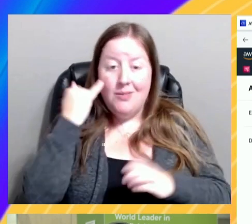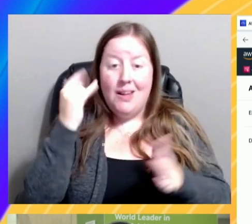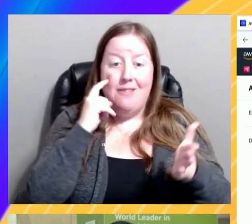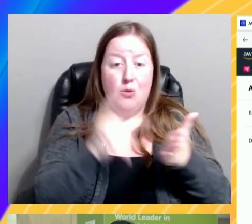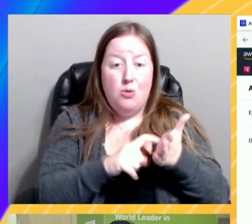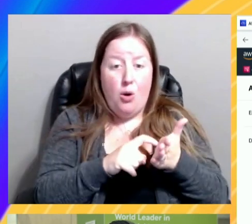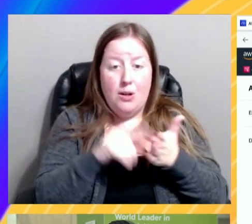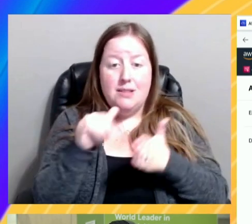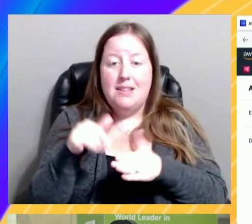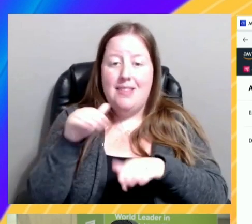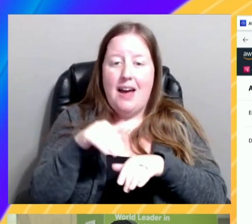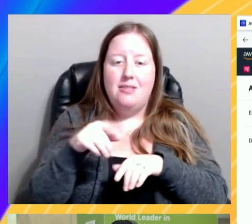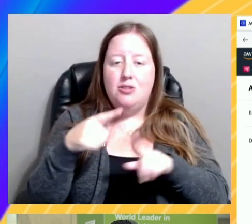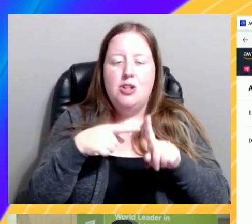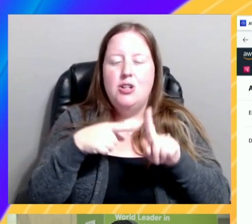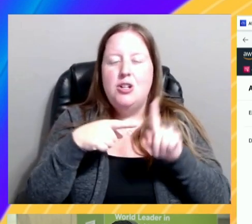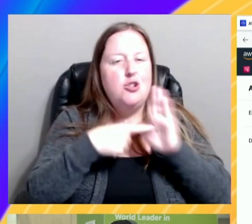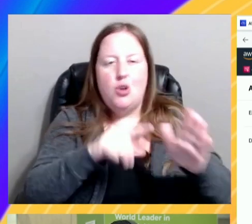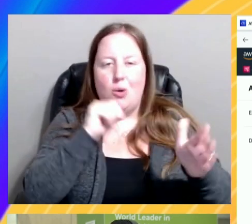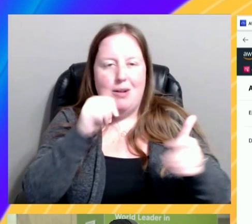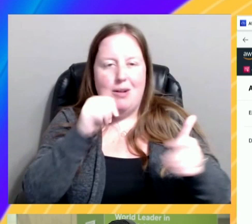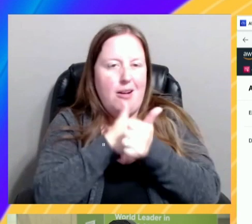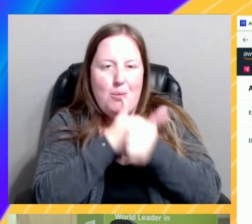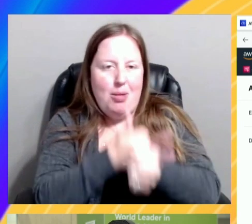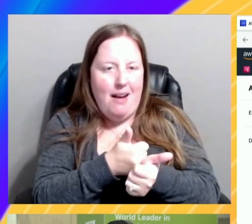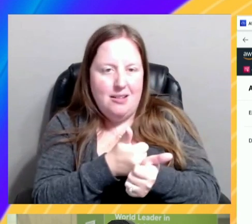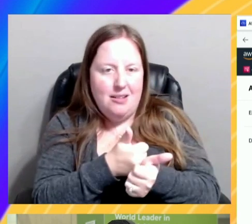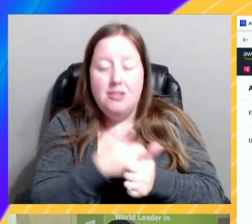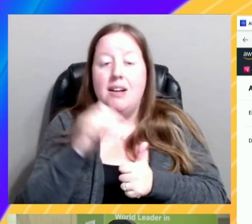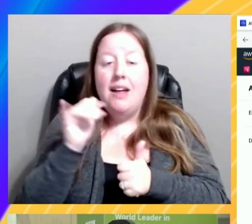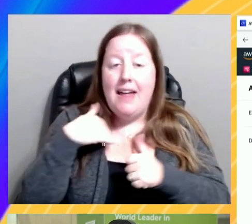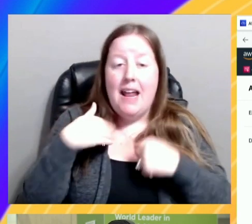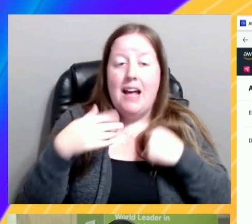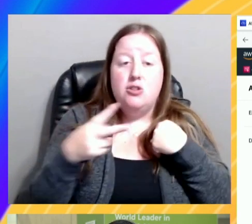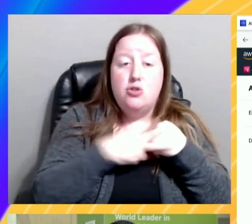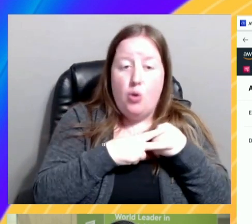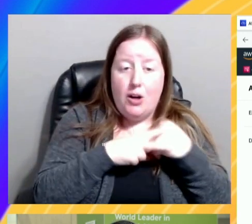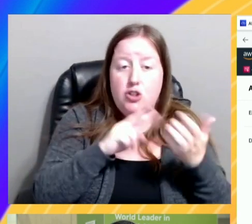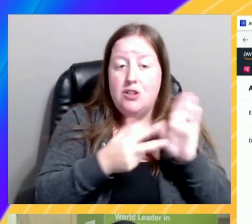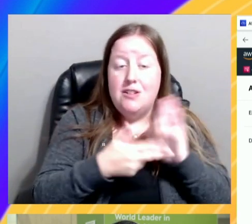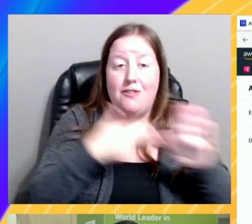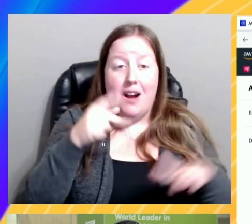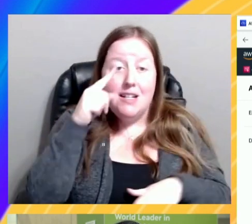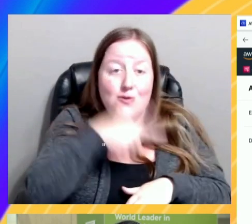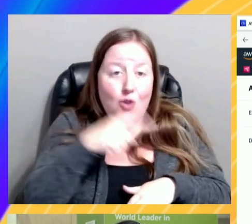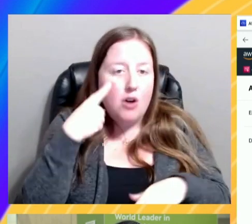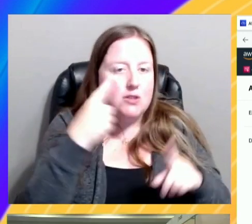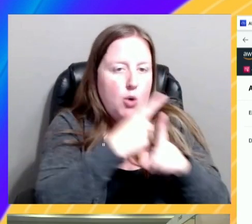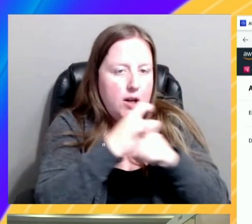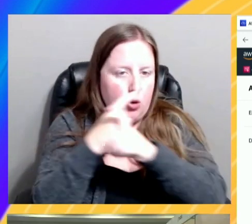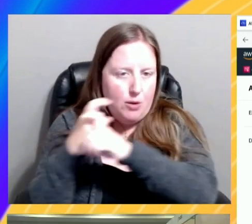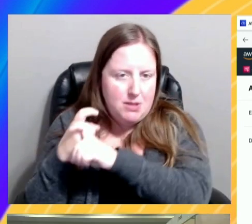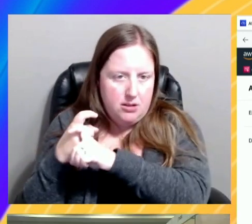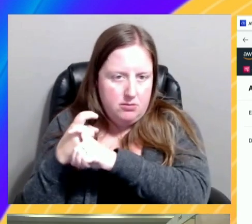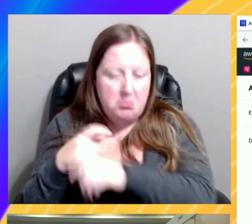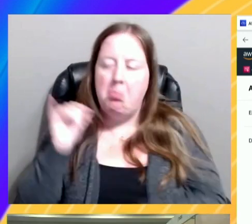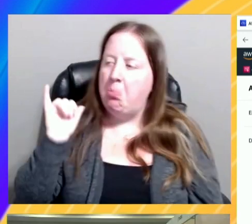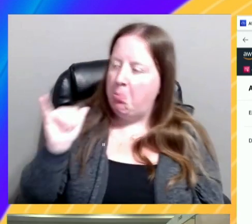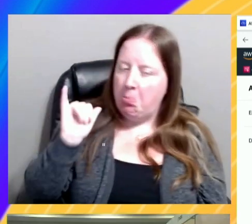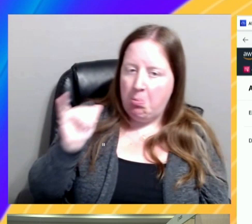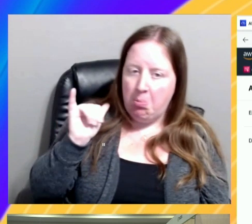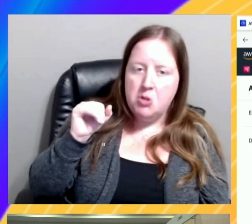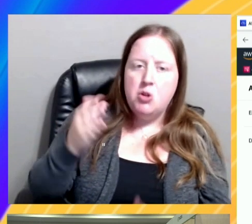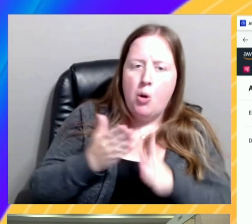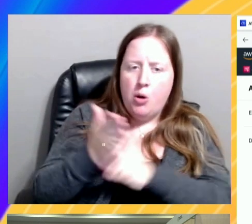it as a non-compliant because that template had storage defined as false for being encrypted. Yeah. So you're doing this through CloudFormation, is that right? I